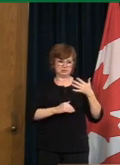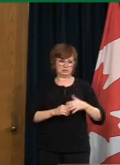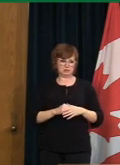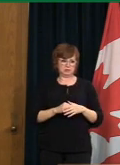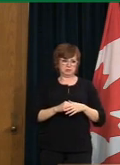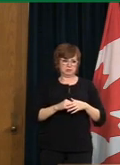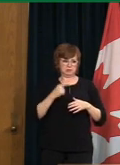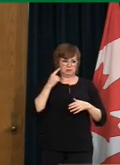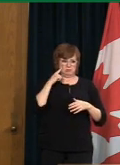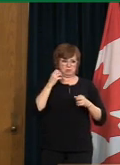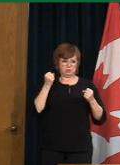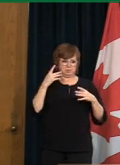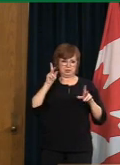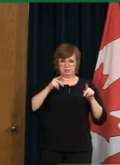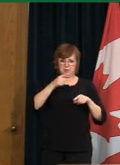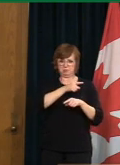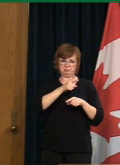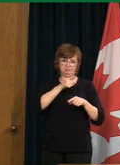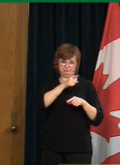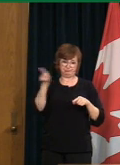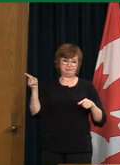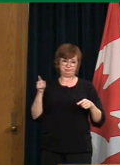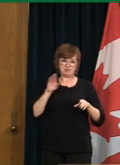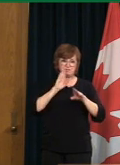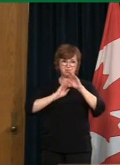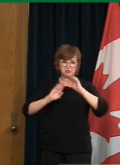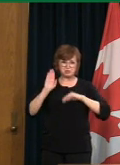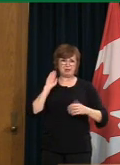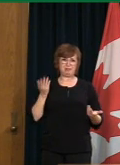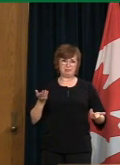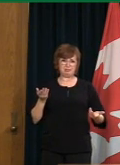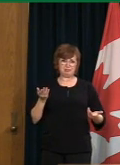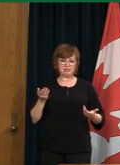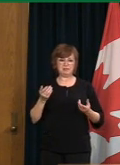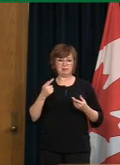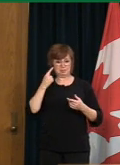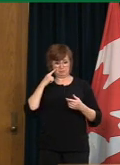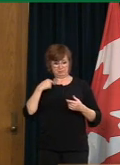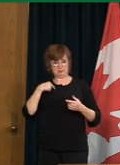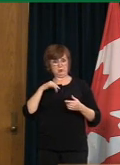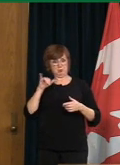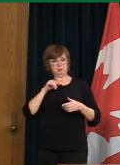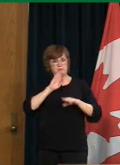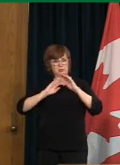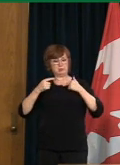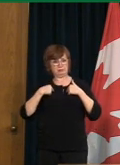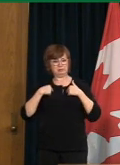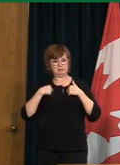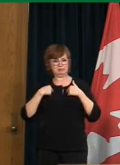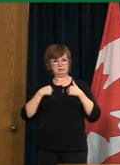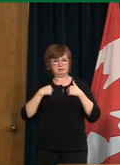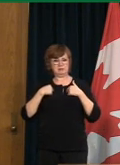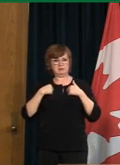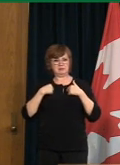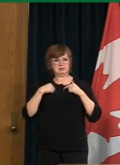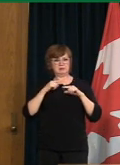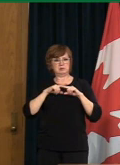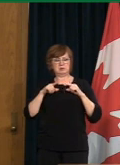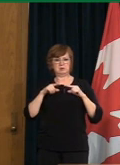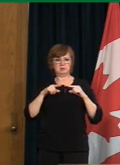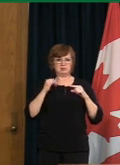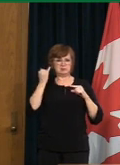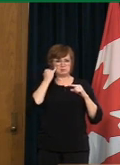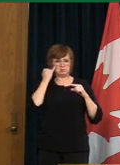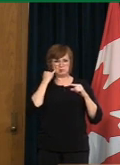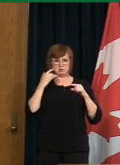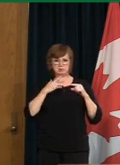can be very frustrating. I know we would all like to think if we just did this one more thing, or made one more rule or one